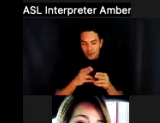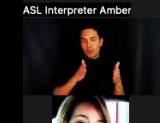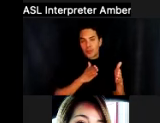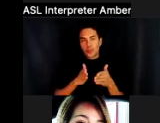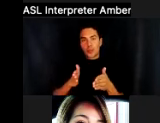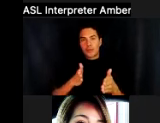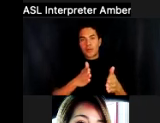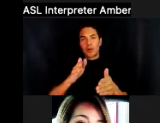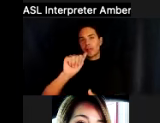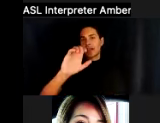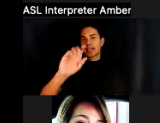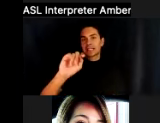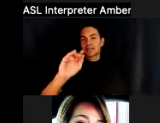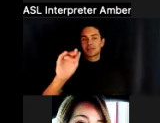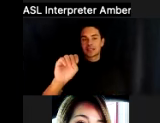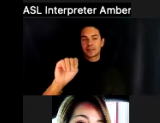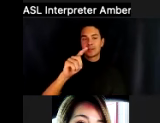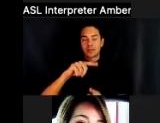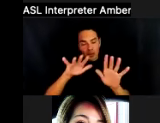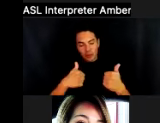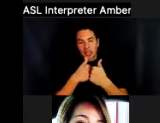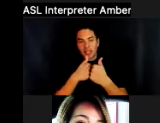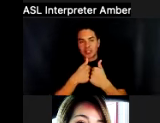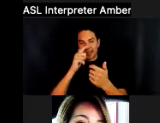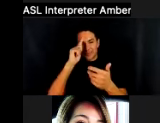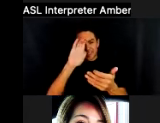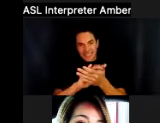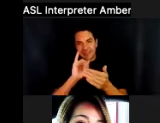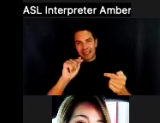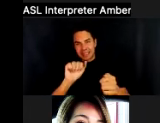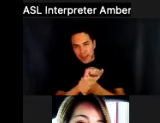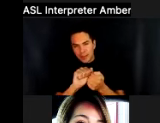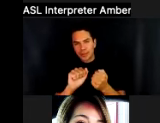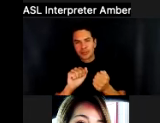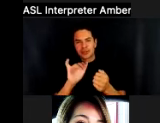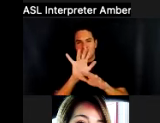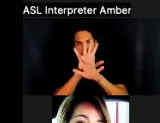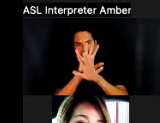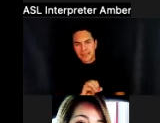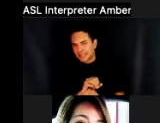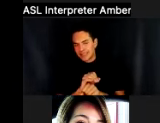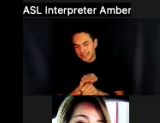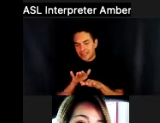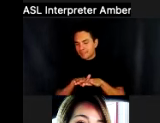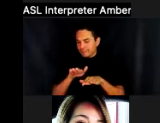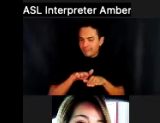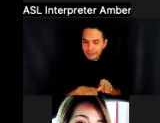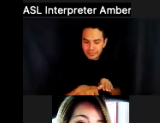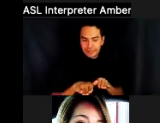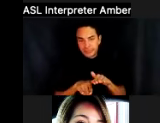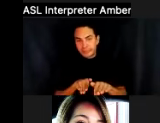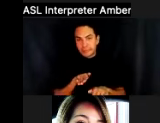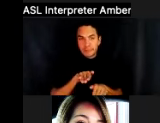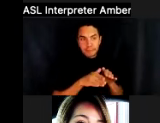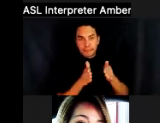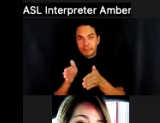to challenge damaging beliefs and practices, right? So figuring out a way to come together out of